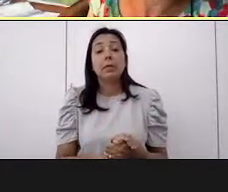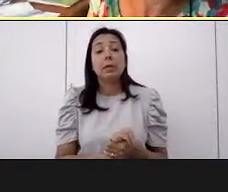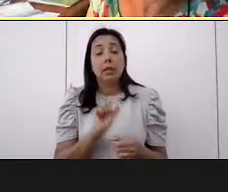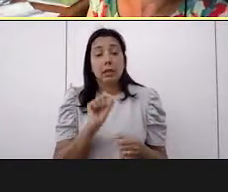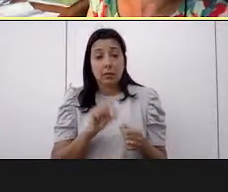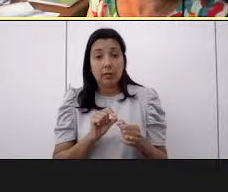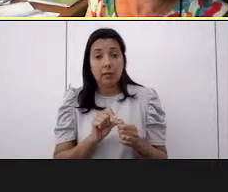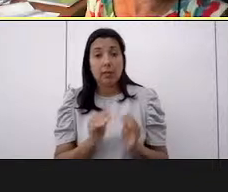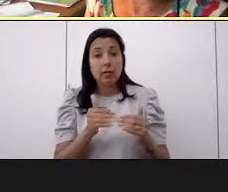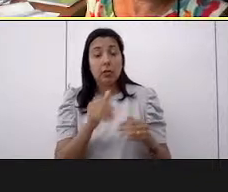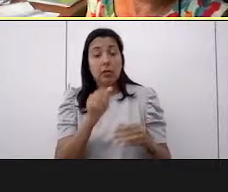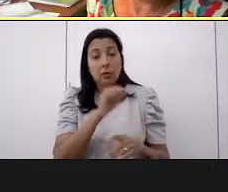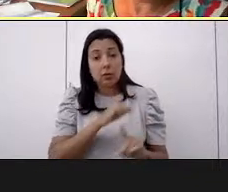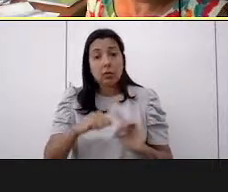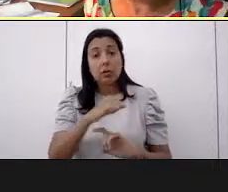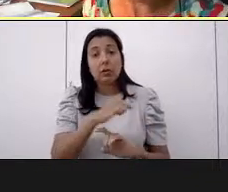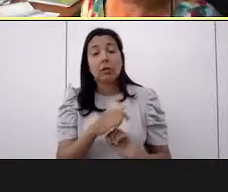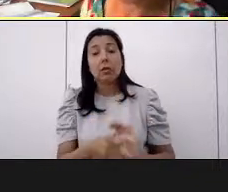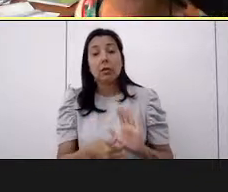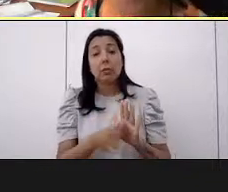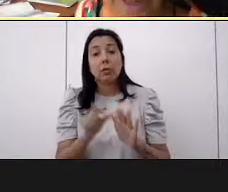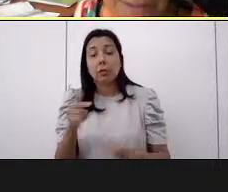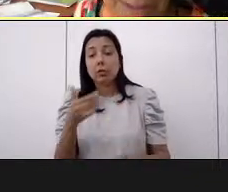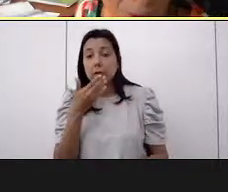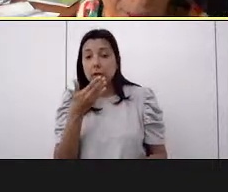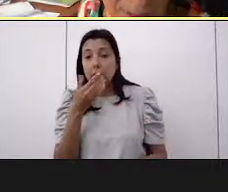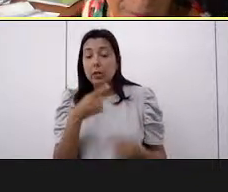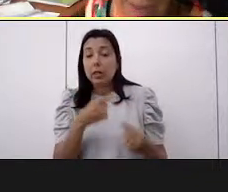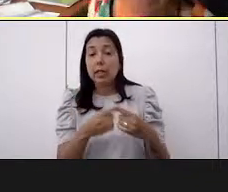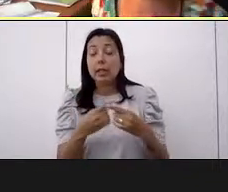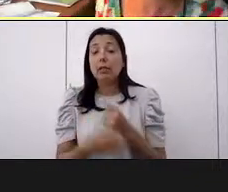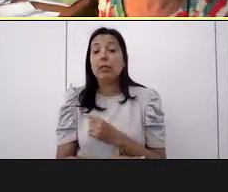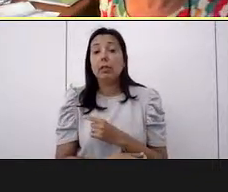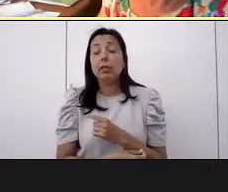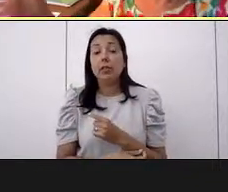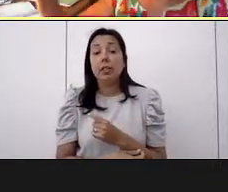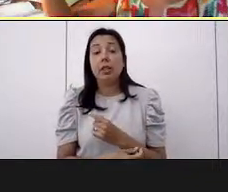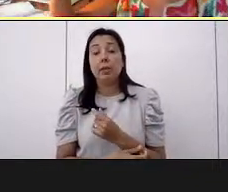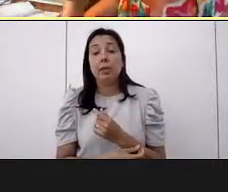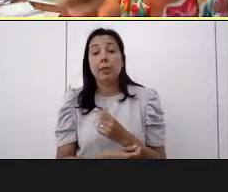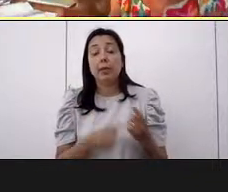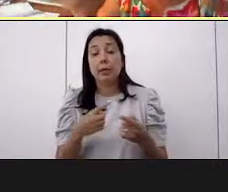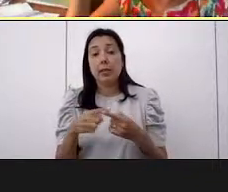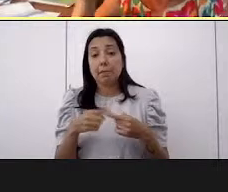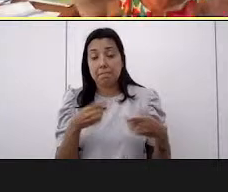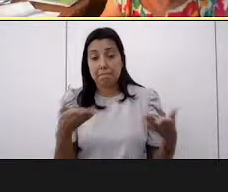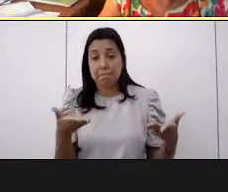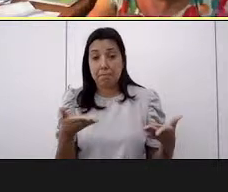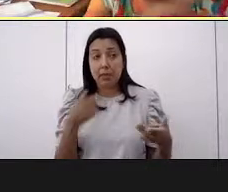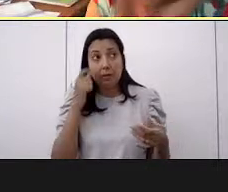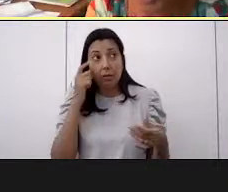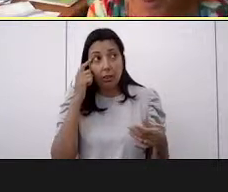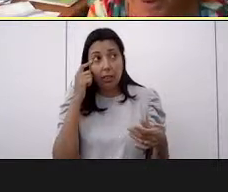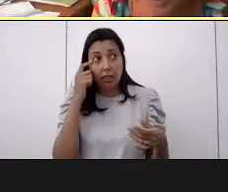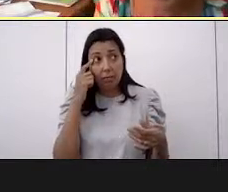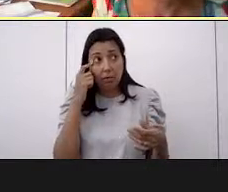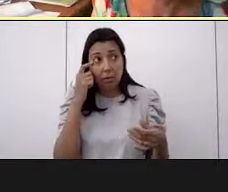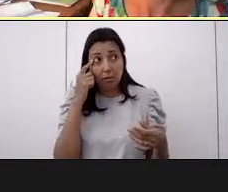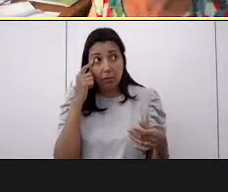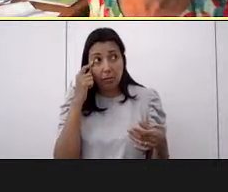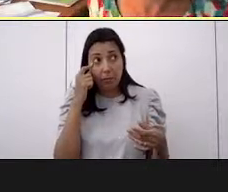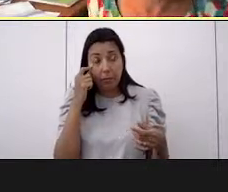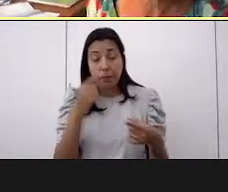bring other types of ideas. So this is more or less how I see the process of bringing the ideas in the